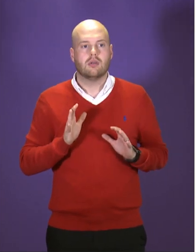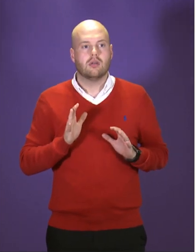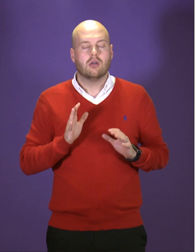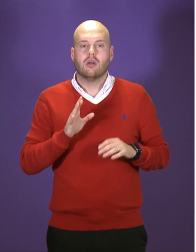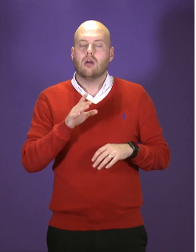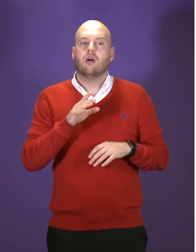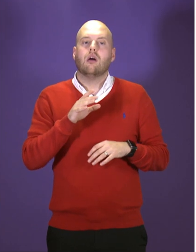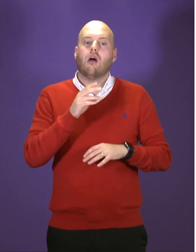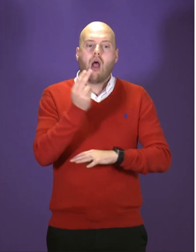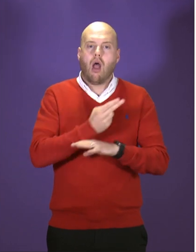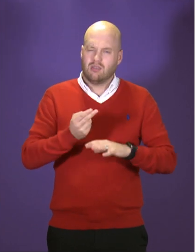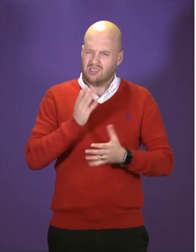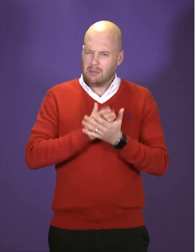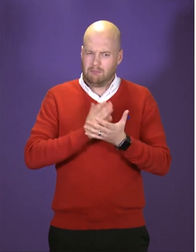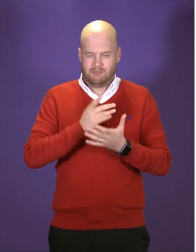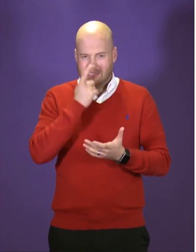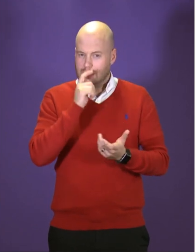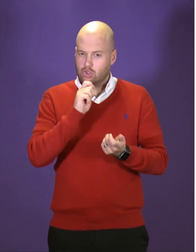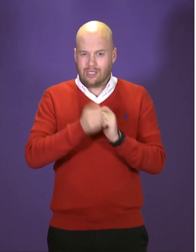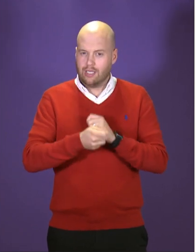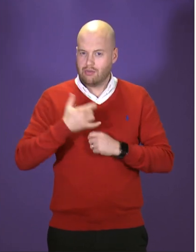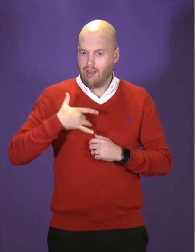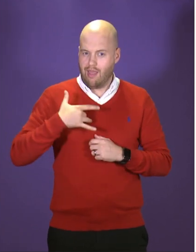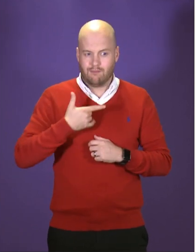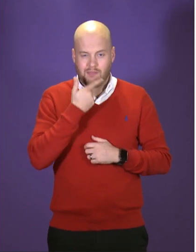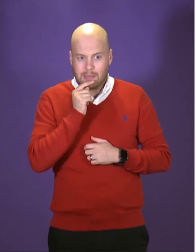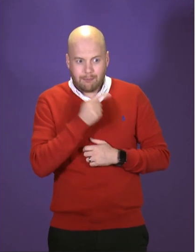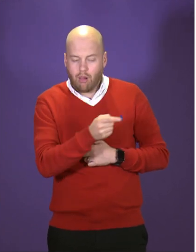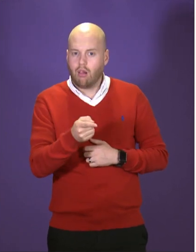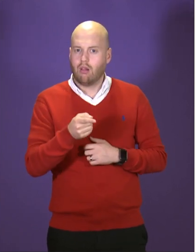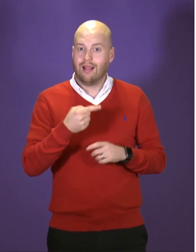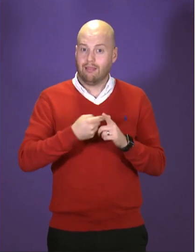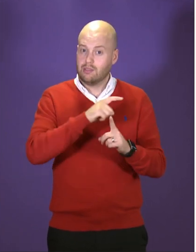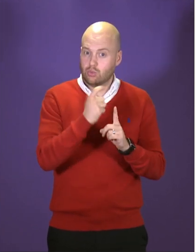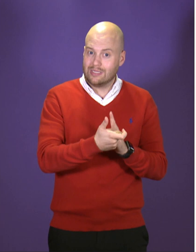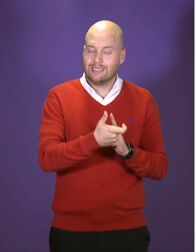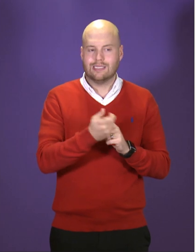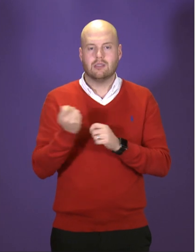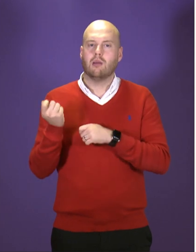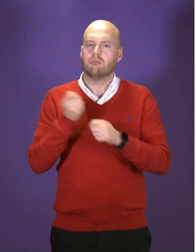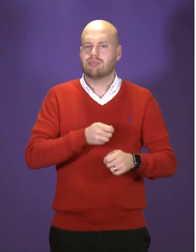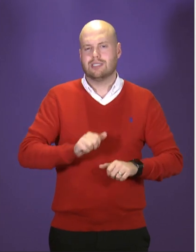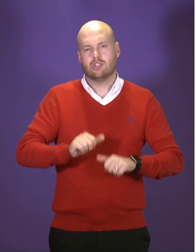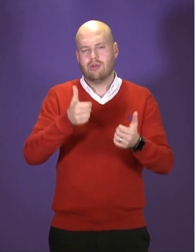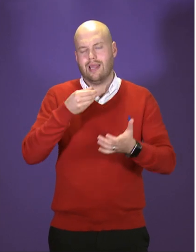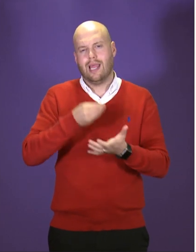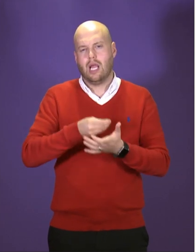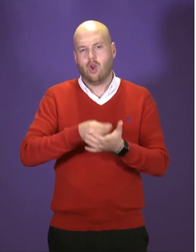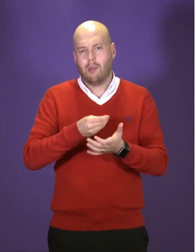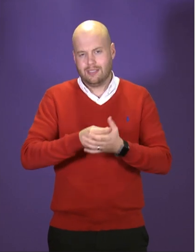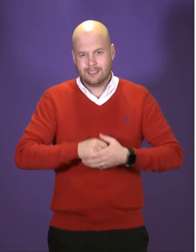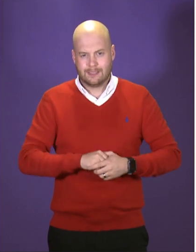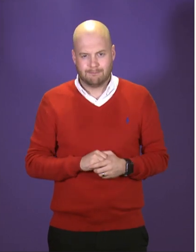it changes the lives of the community, and it brings about great economic progress. In 2002,